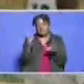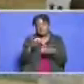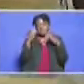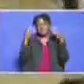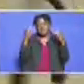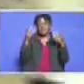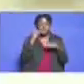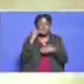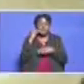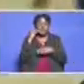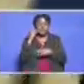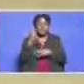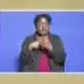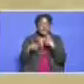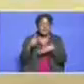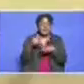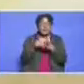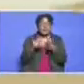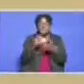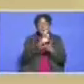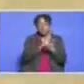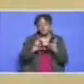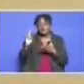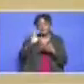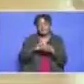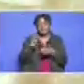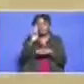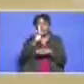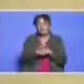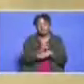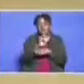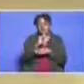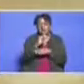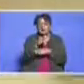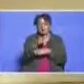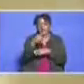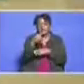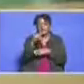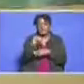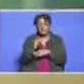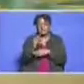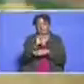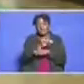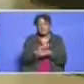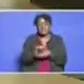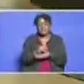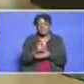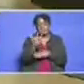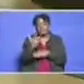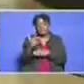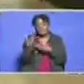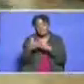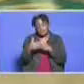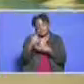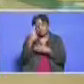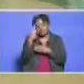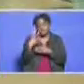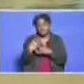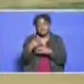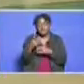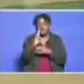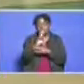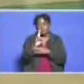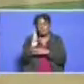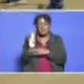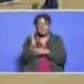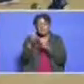the Virgin Islands at the Kendall Isaacs Gym. After three close quarters on Friday, UB fell apart in the fourth and VI coasted to an